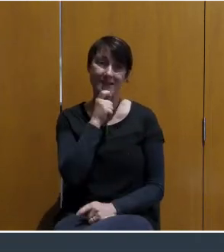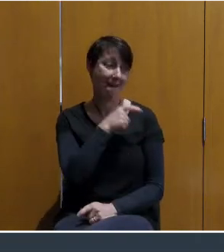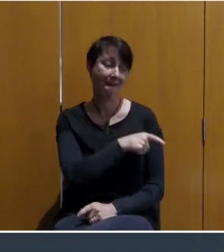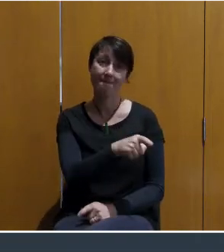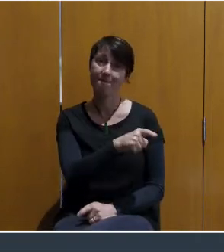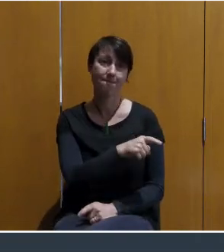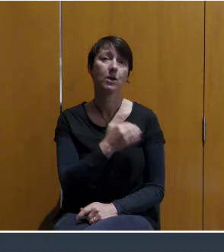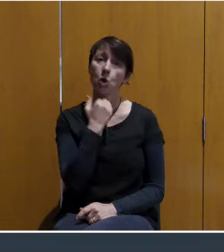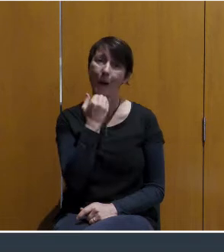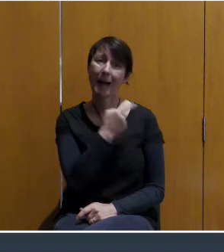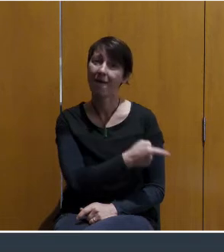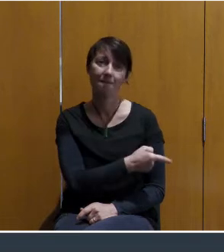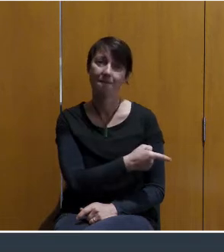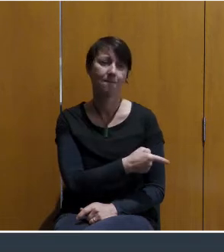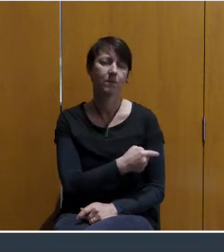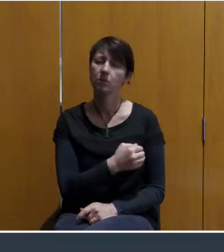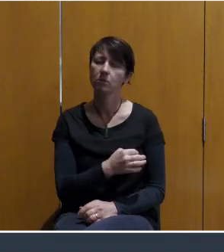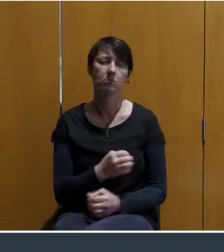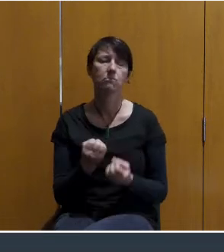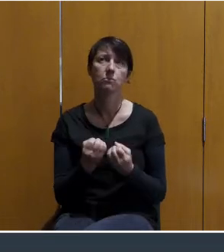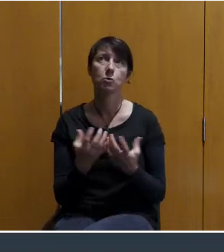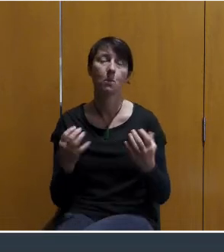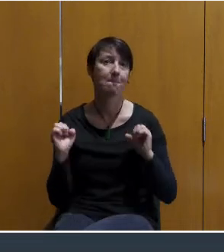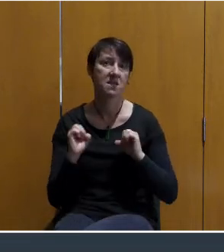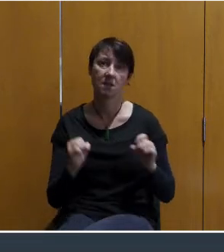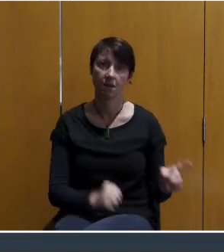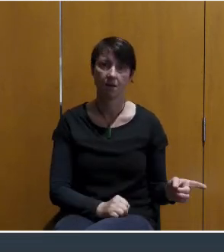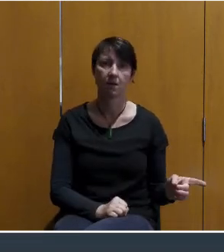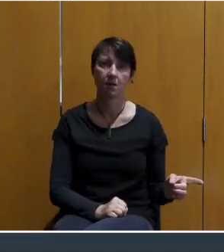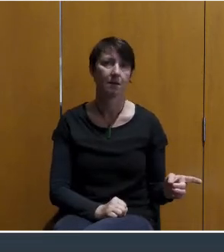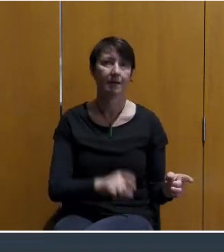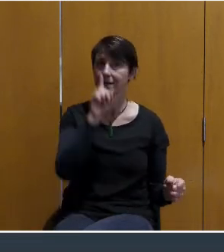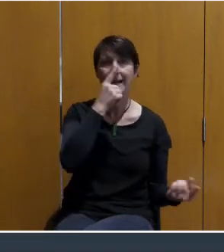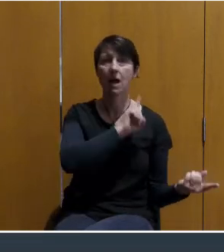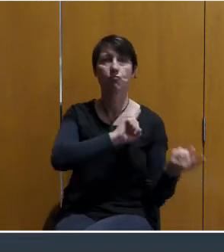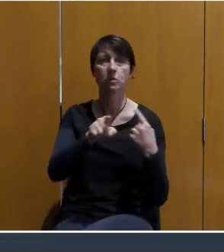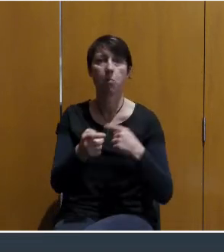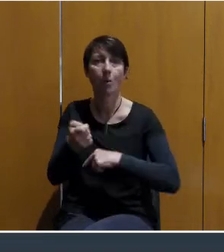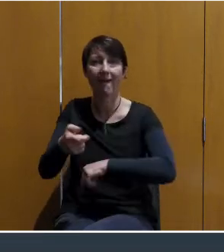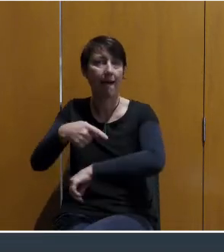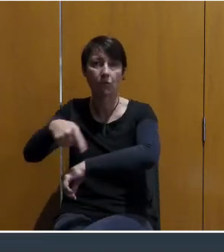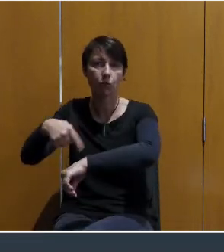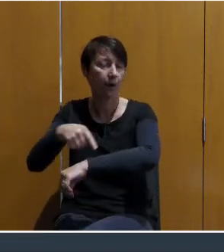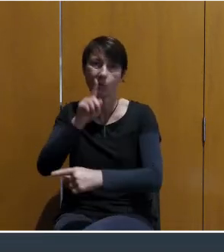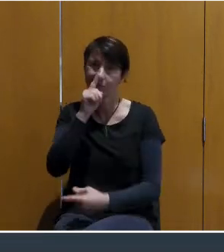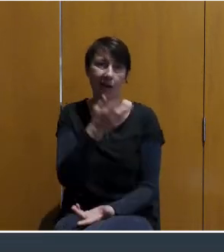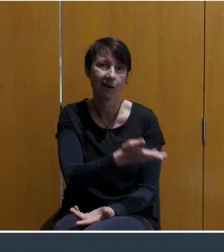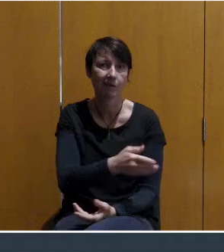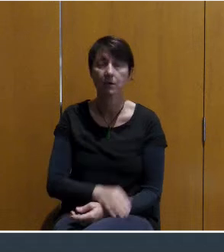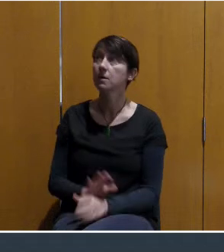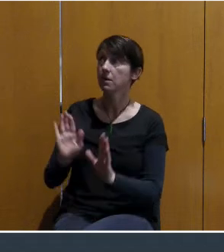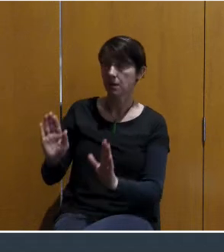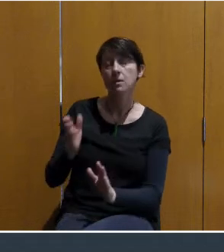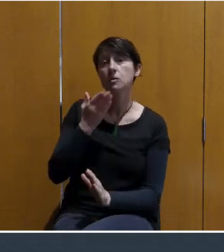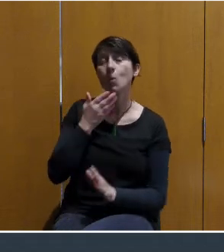security firms after hours. Please just leave things the way they are for the time being until you